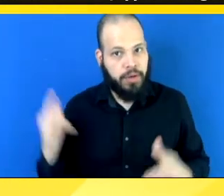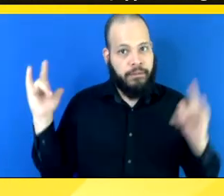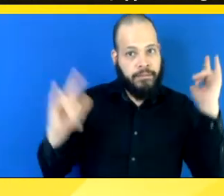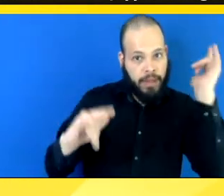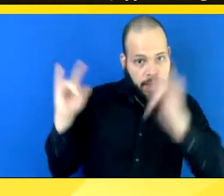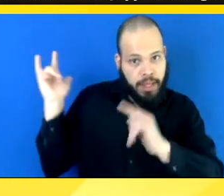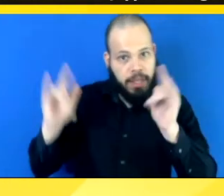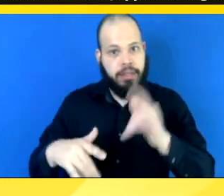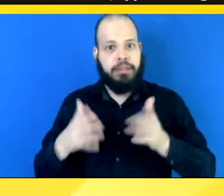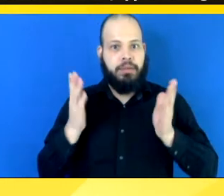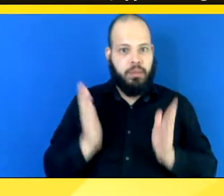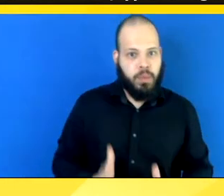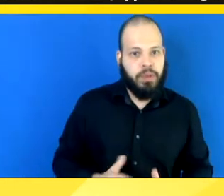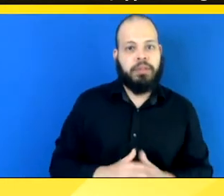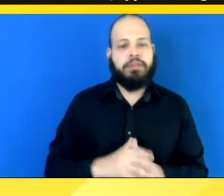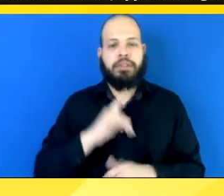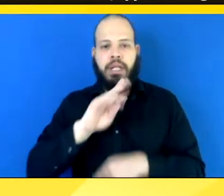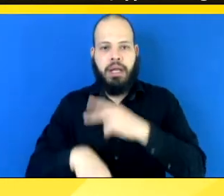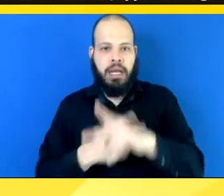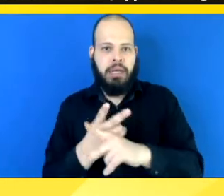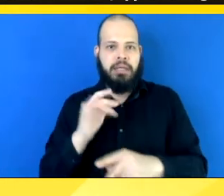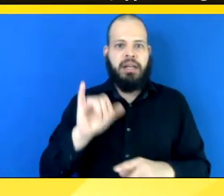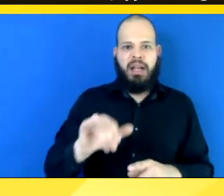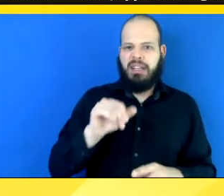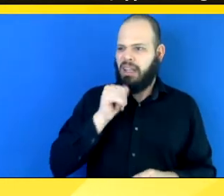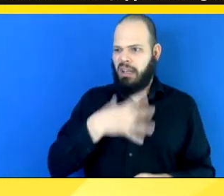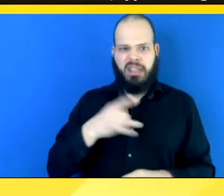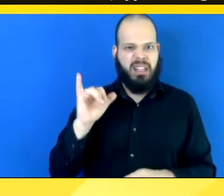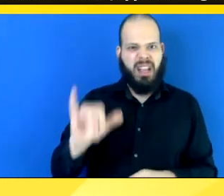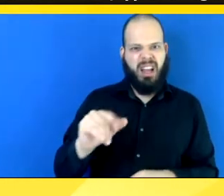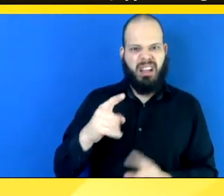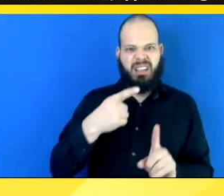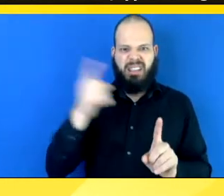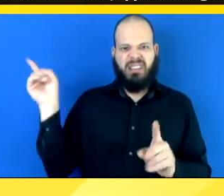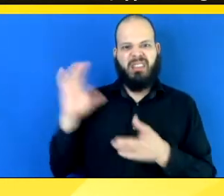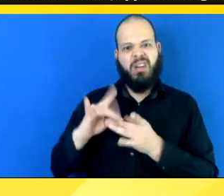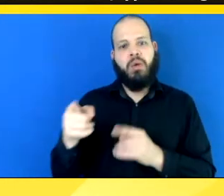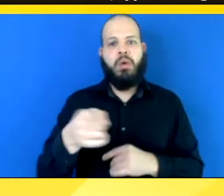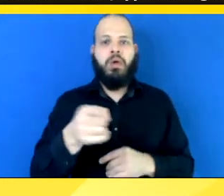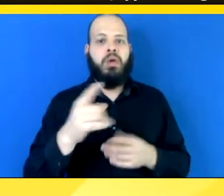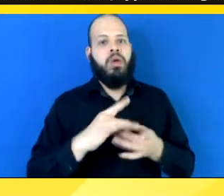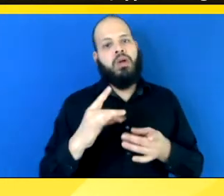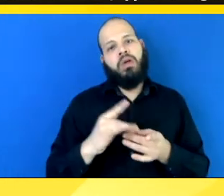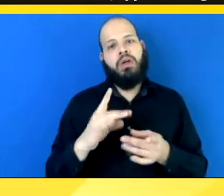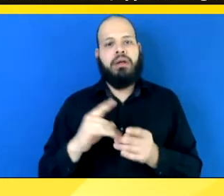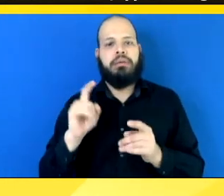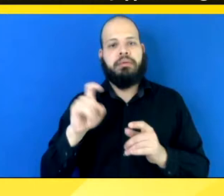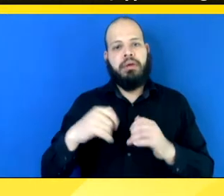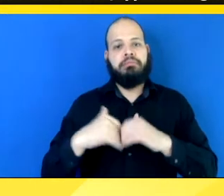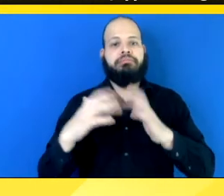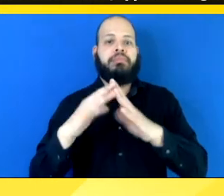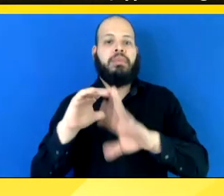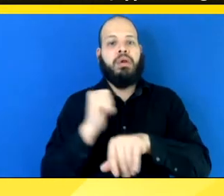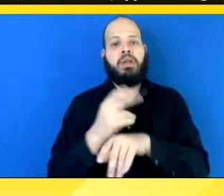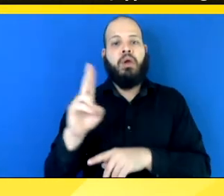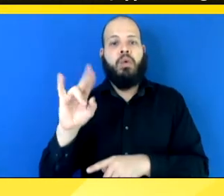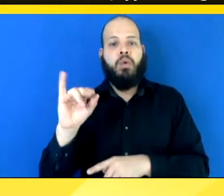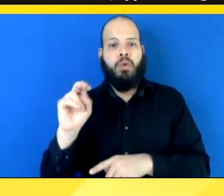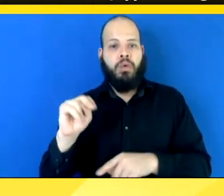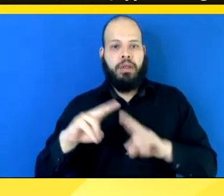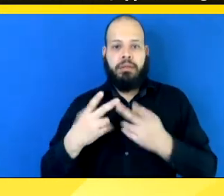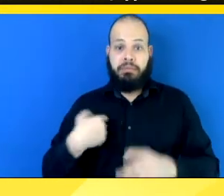people need a union. And how can we help to get it done? So we are with you. One day longer, one day stronger. Cheers to